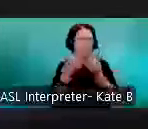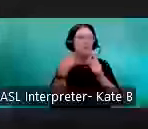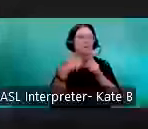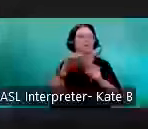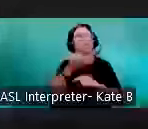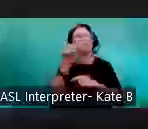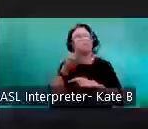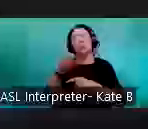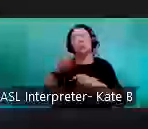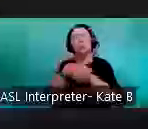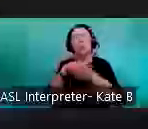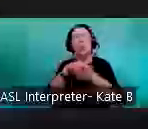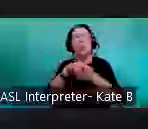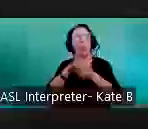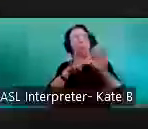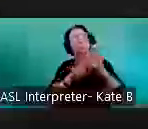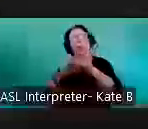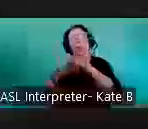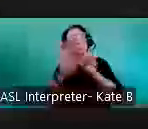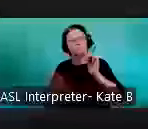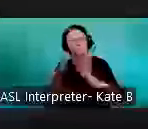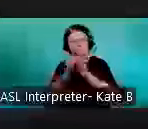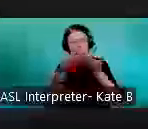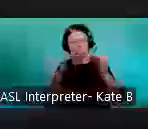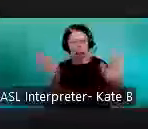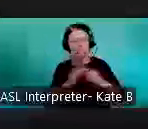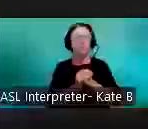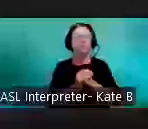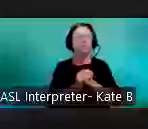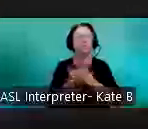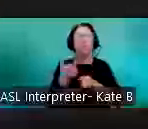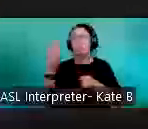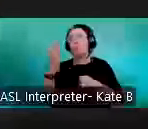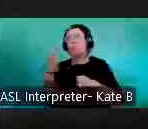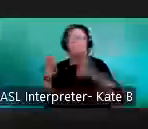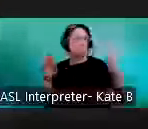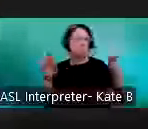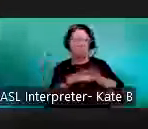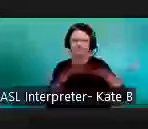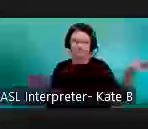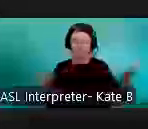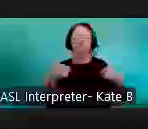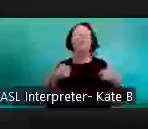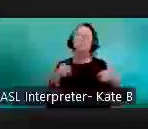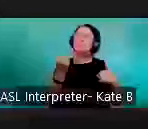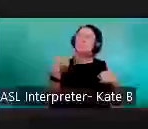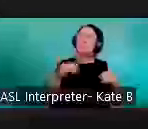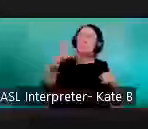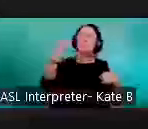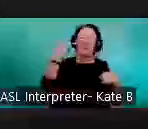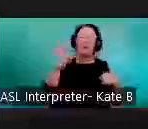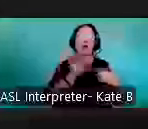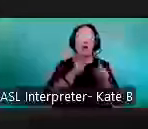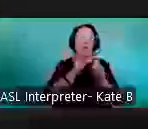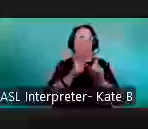22 local leagues around the state. And we are a nonpartisan organization, but we are a political organization. Our mission is